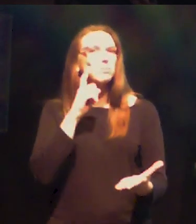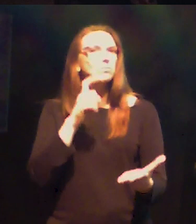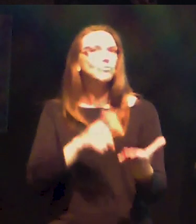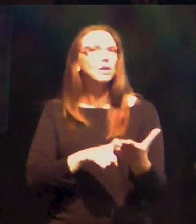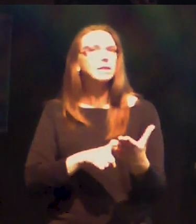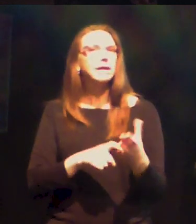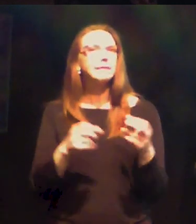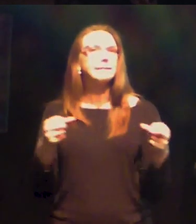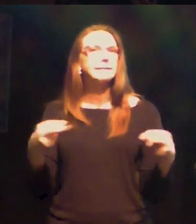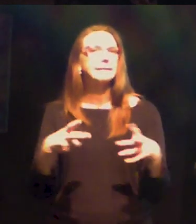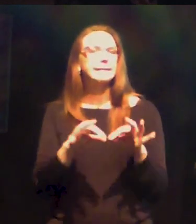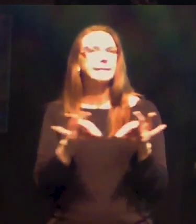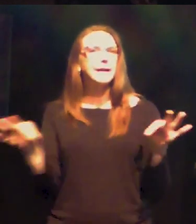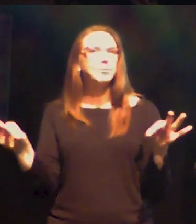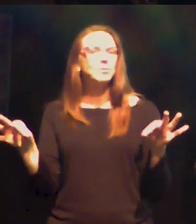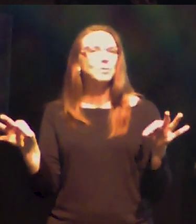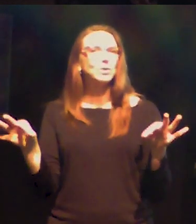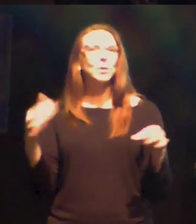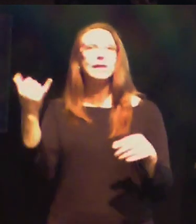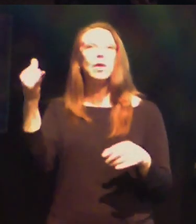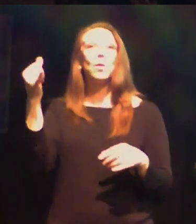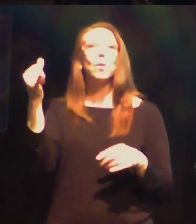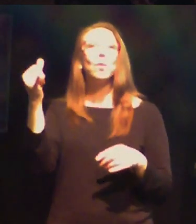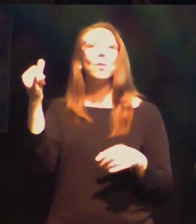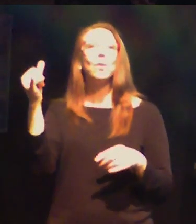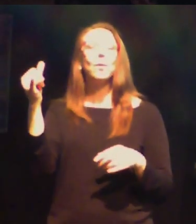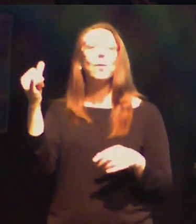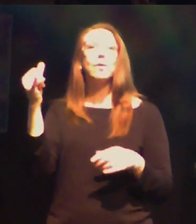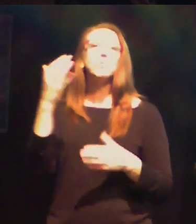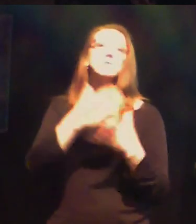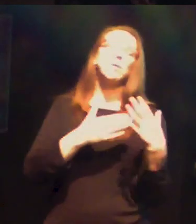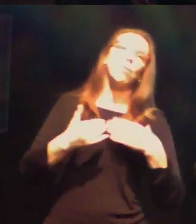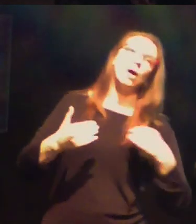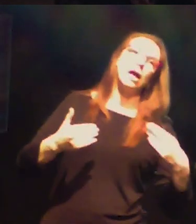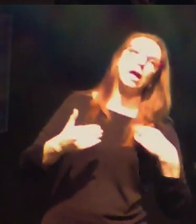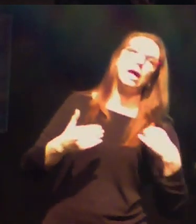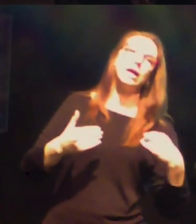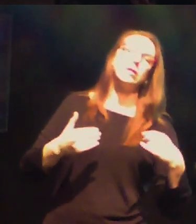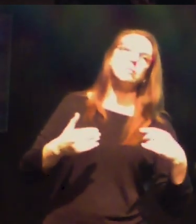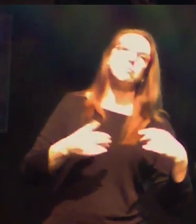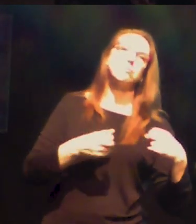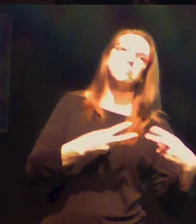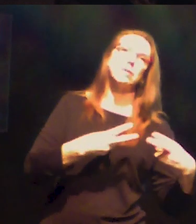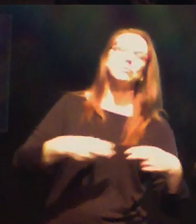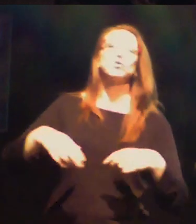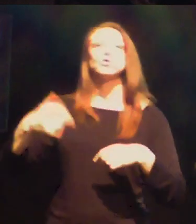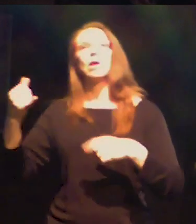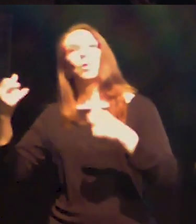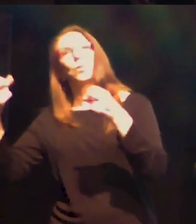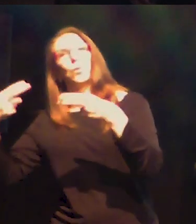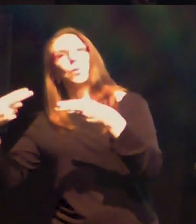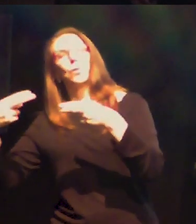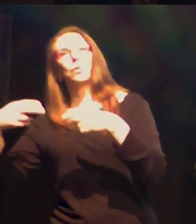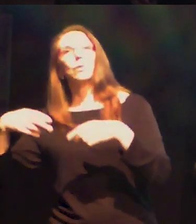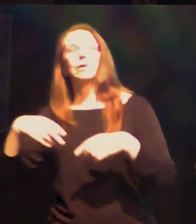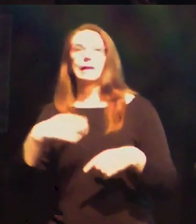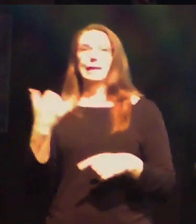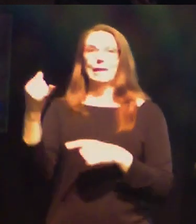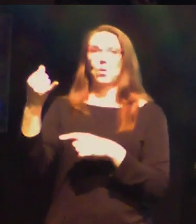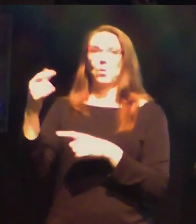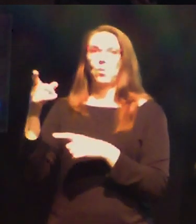recognize the captioning that was chosen. It was in yellow. Some of them were in white, and some were in yellow. And the